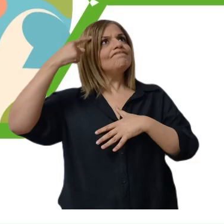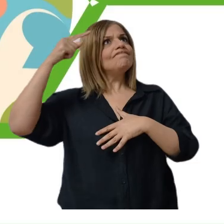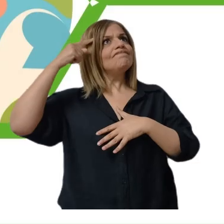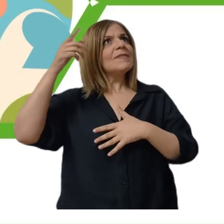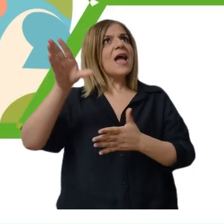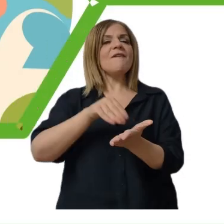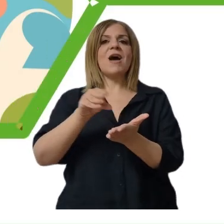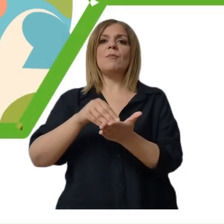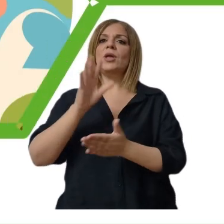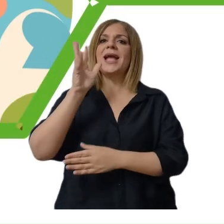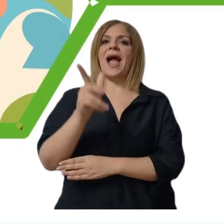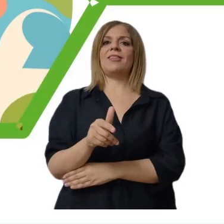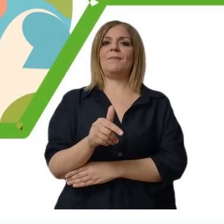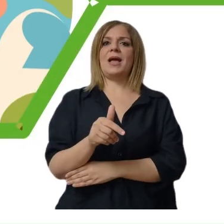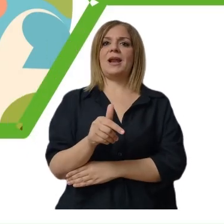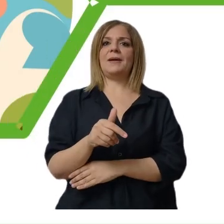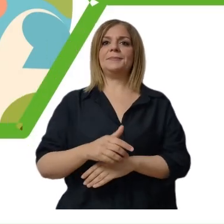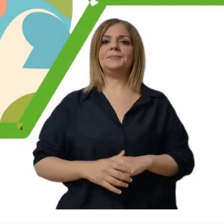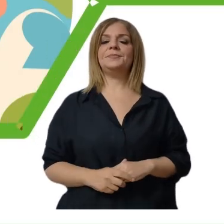every day.